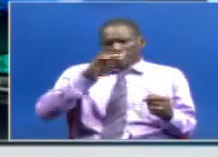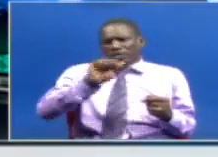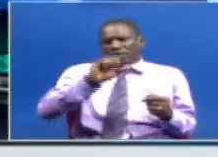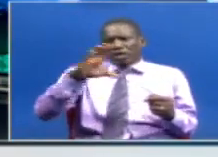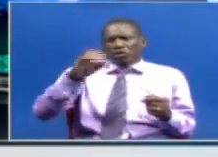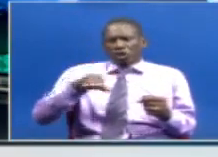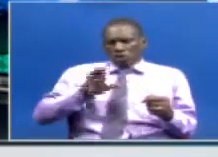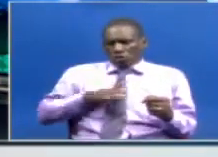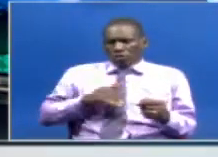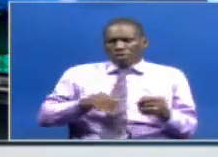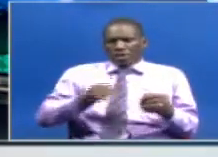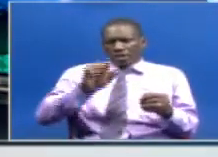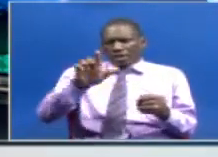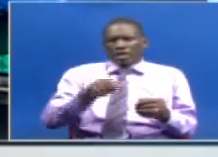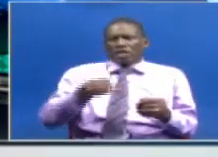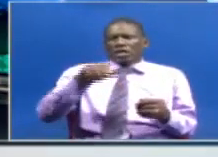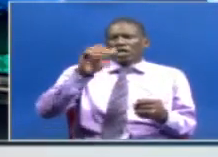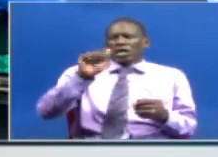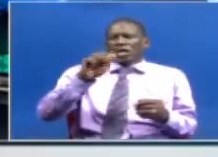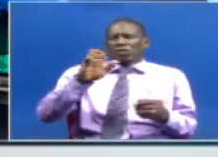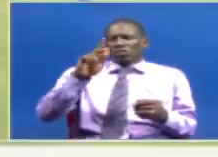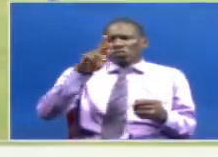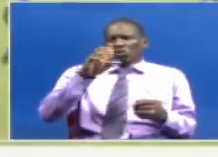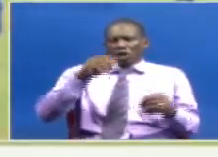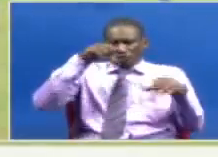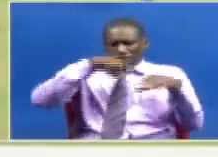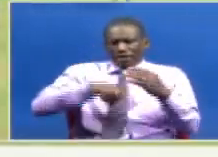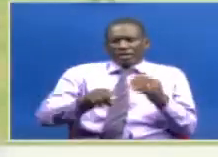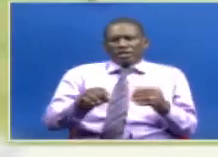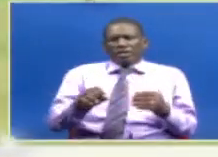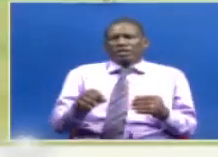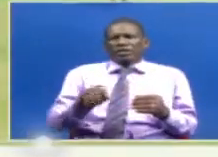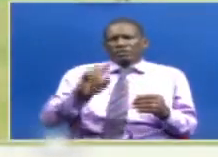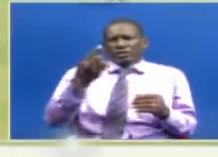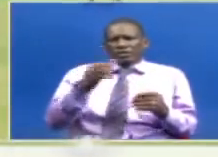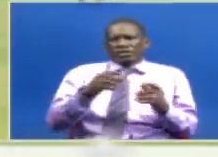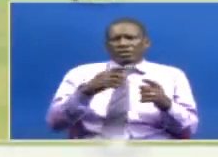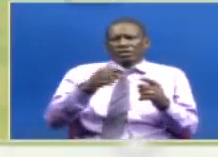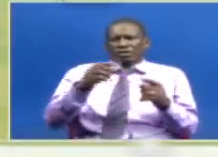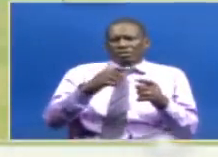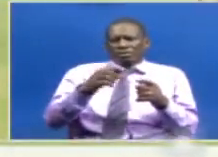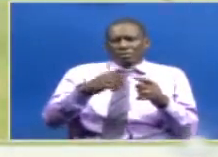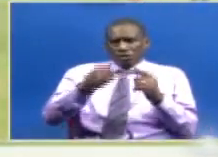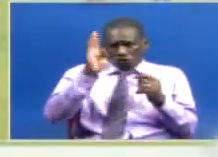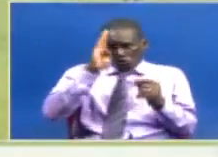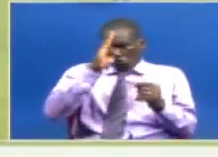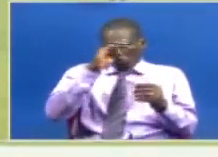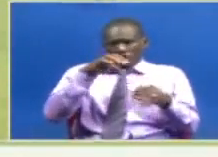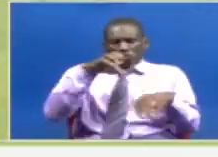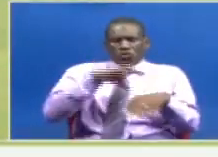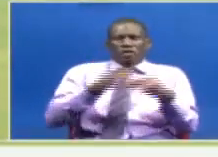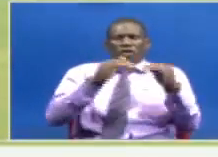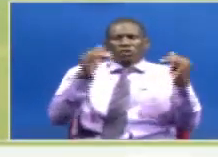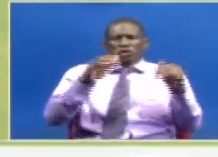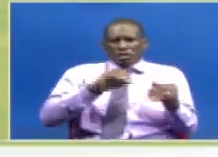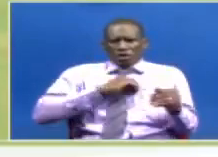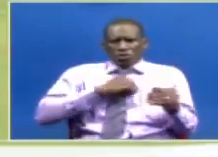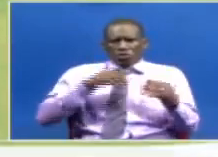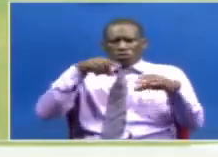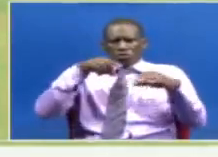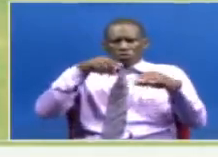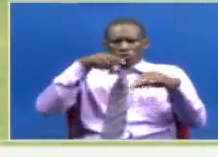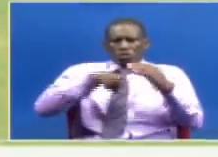Puren Arukwe put the Bullets on the front foot in the second minute, and then Bungoma got an equalizer through an own goal. Police regained the lead when Puren